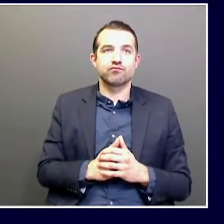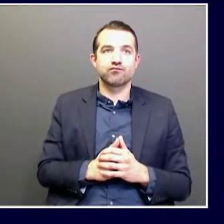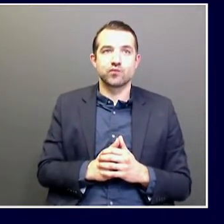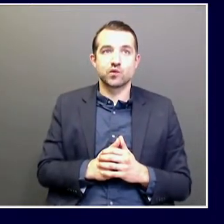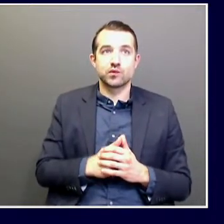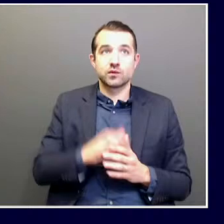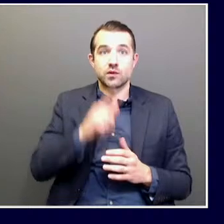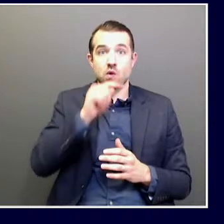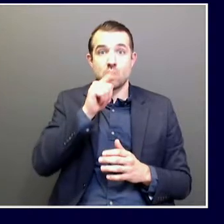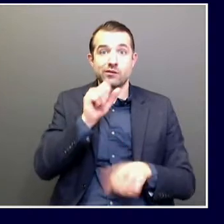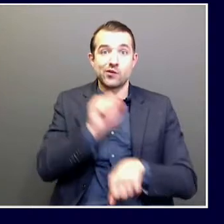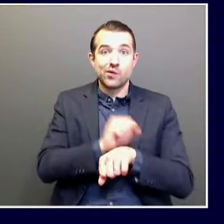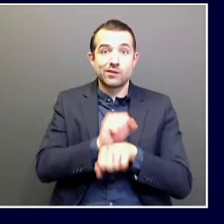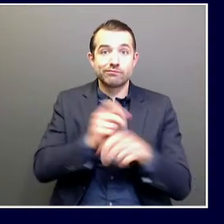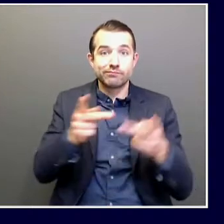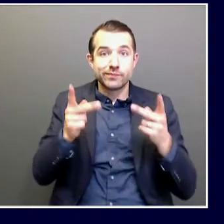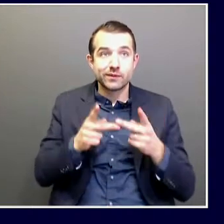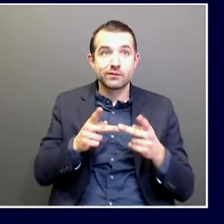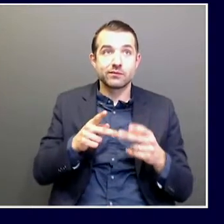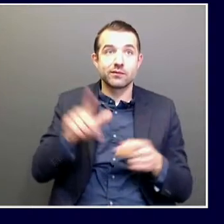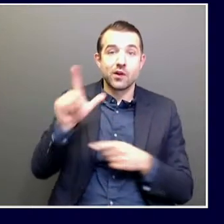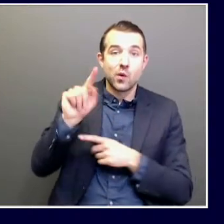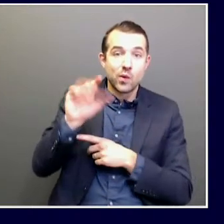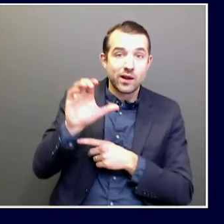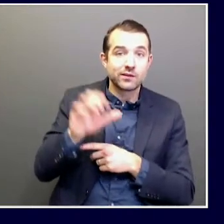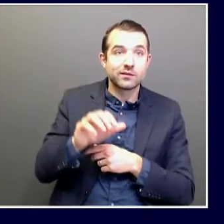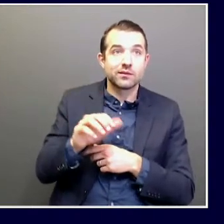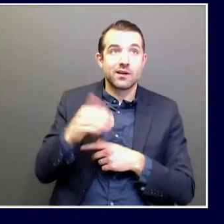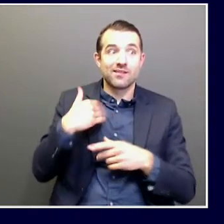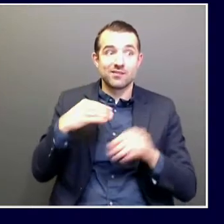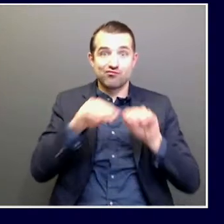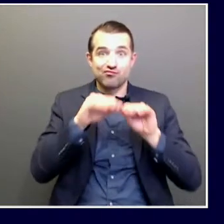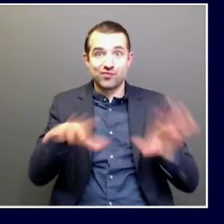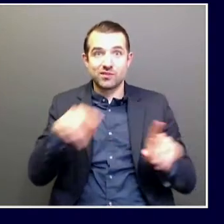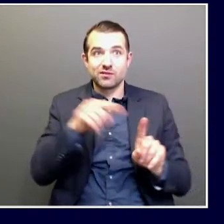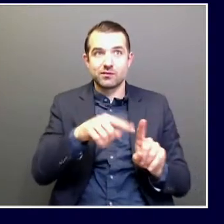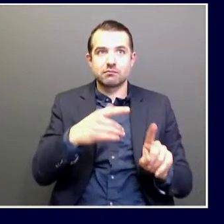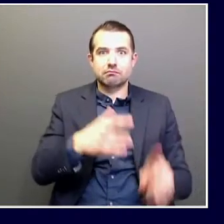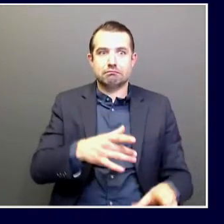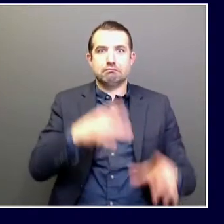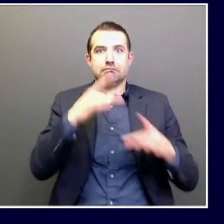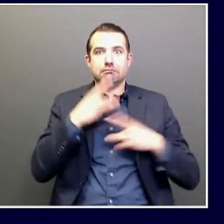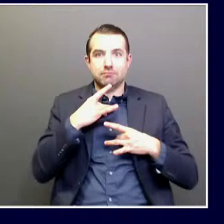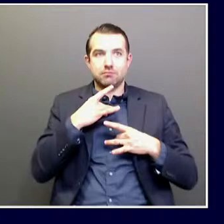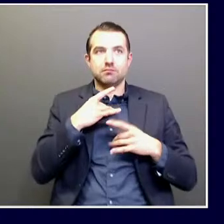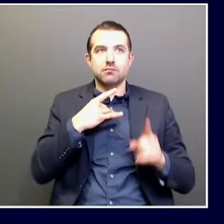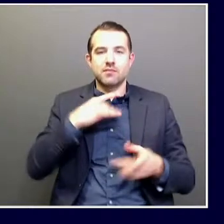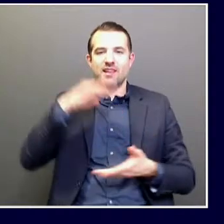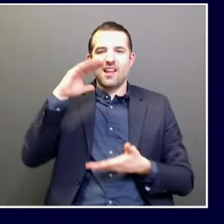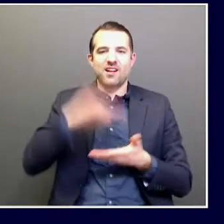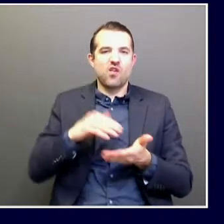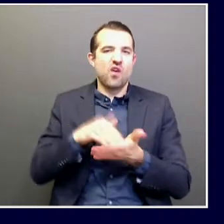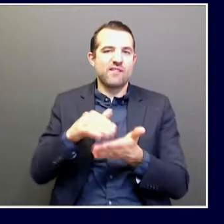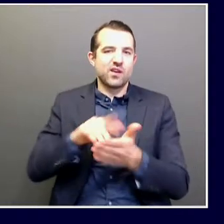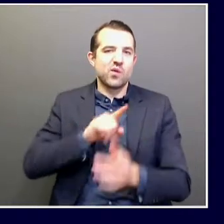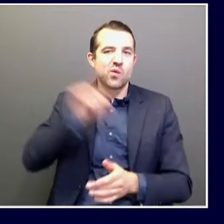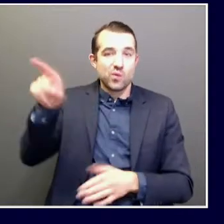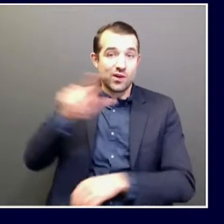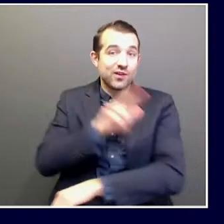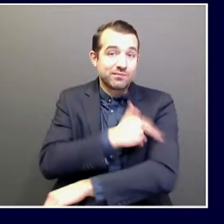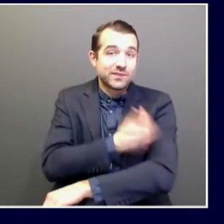lower than it was before. So there are hopeful signs on the horizon, and thank you for at least noting that we should talk about those.